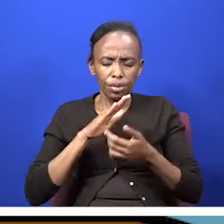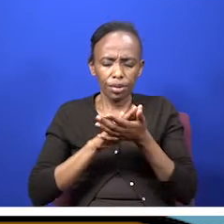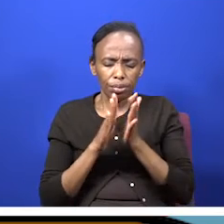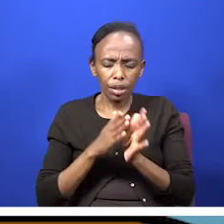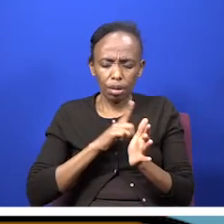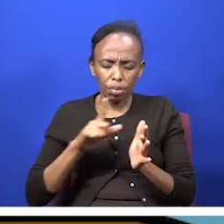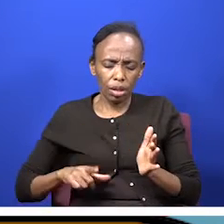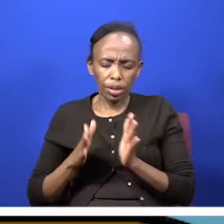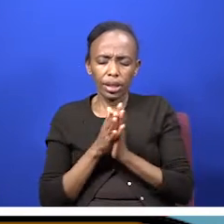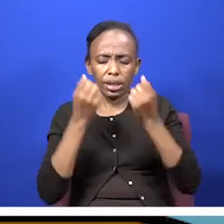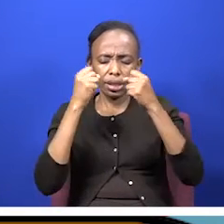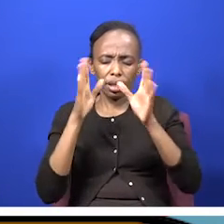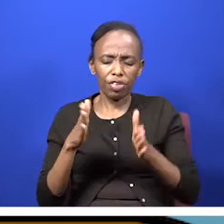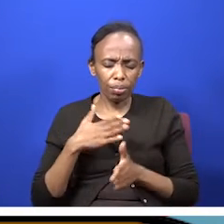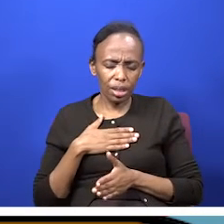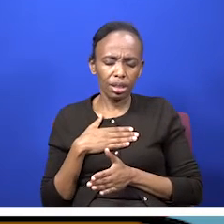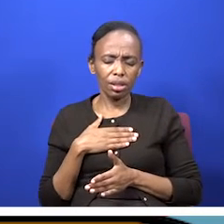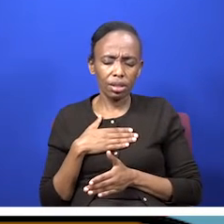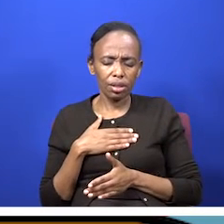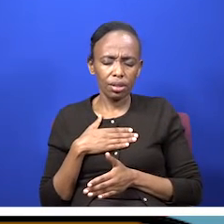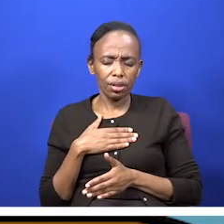To be my Lord and Savior.